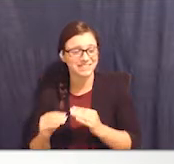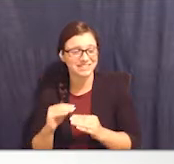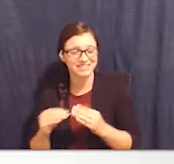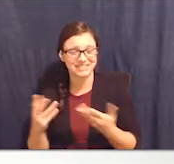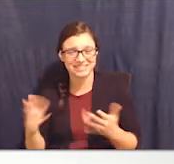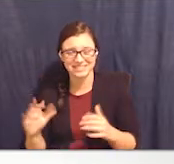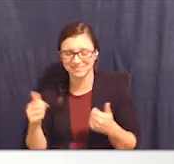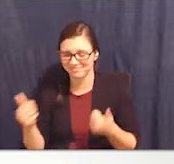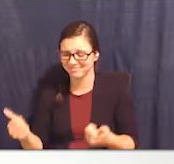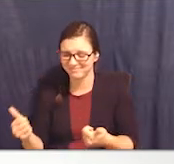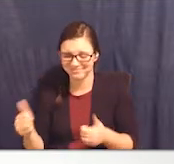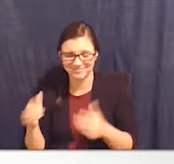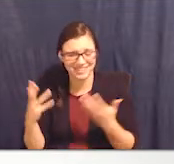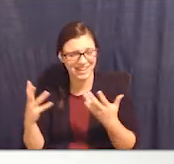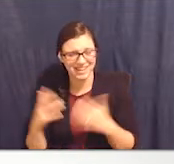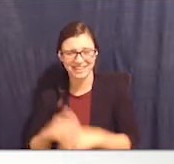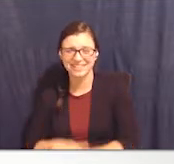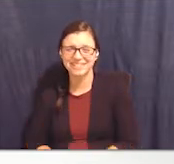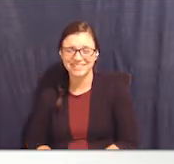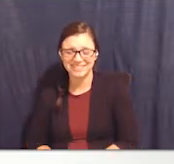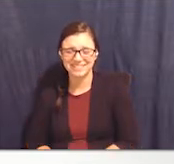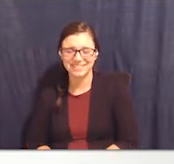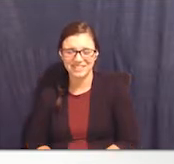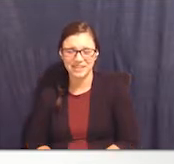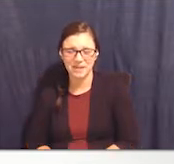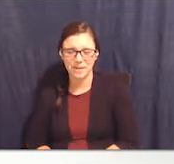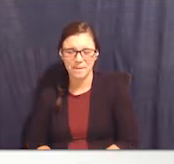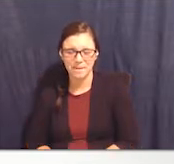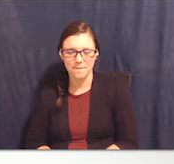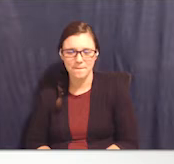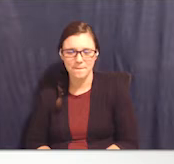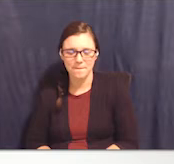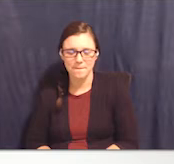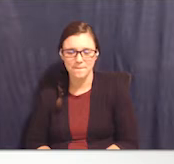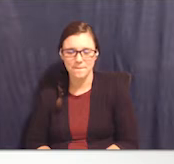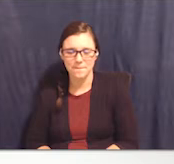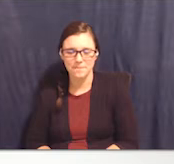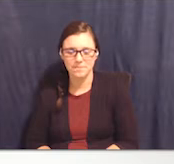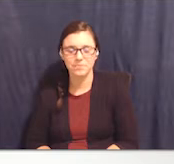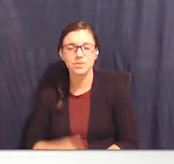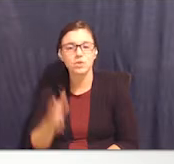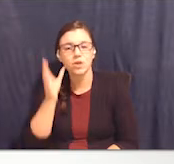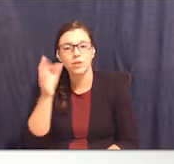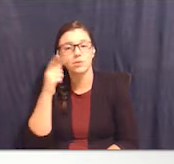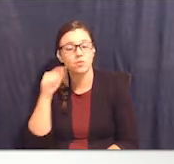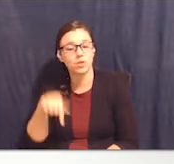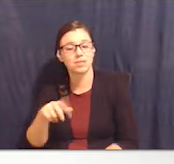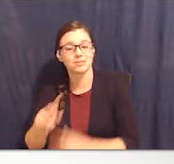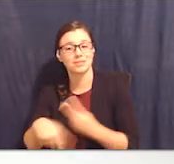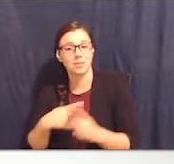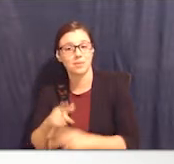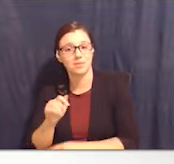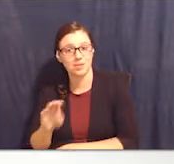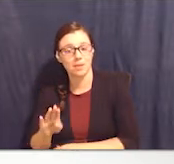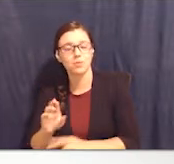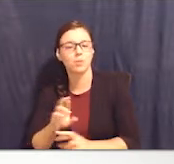goals. Providing choices for post-secondary education. Many students